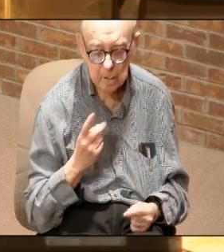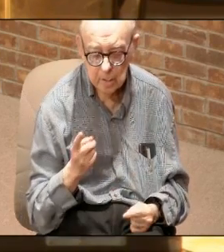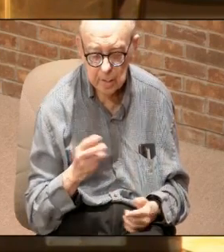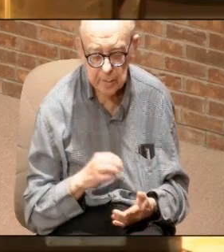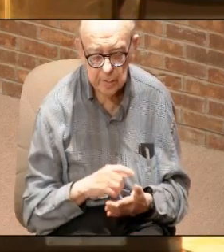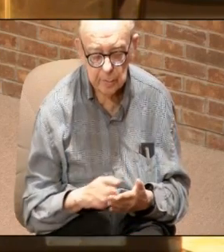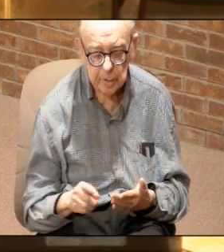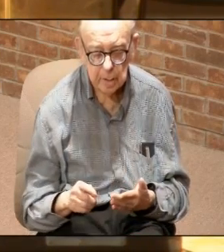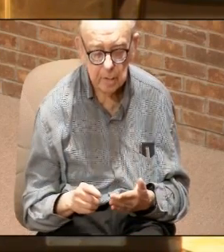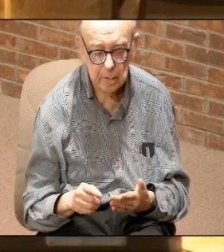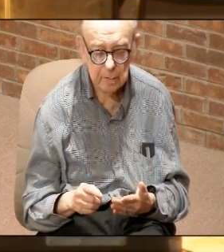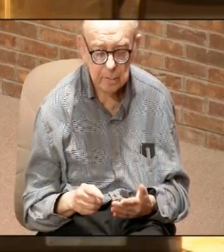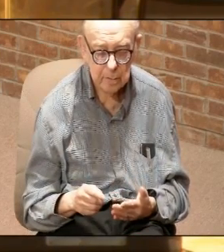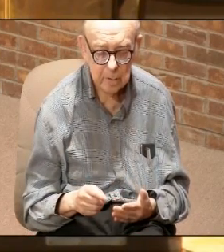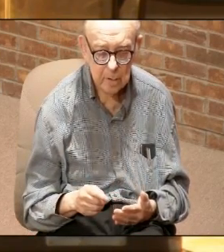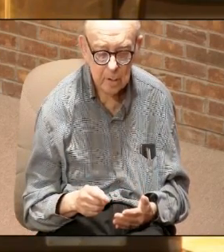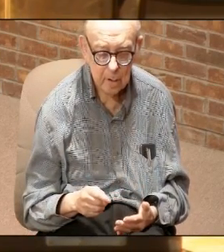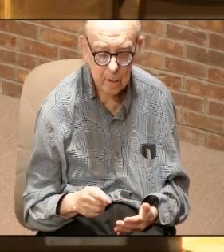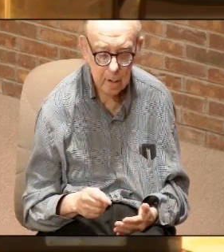week.